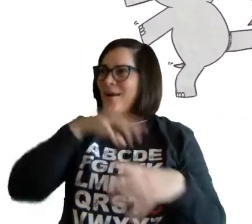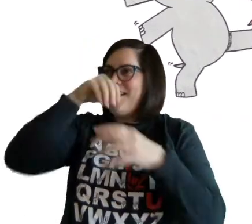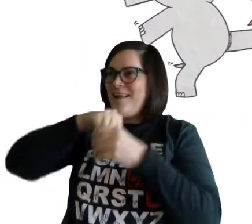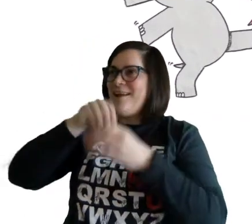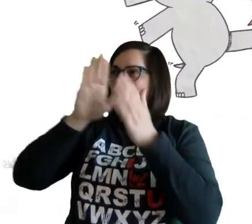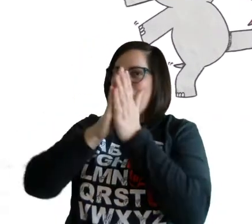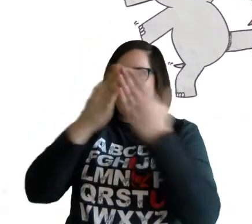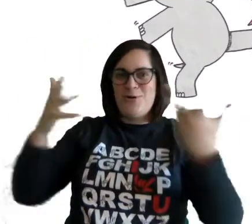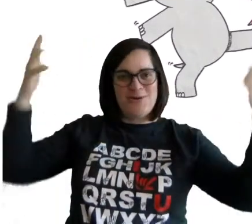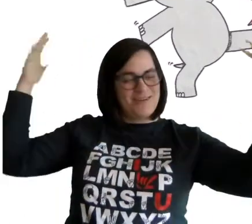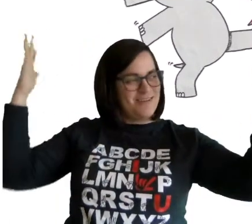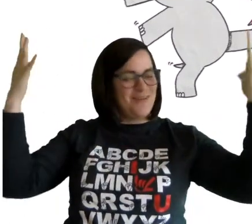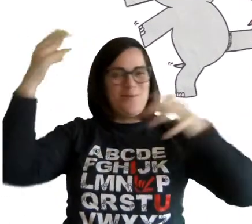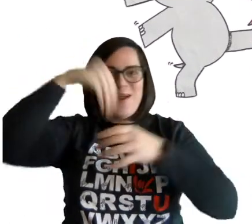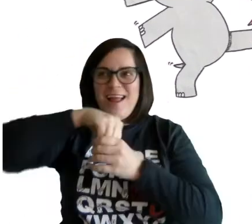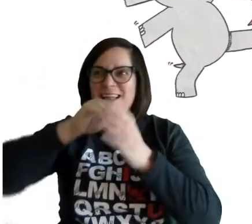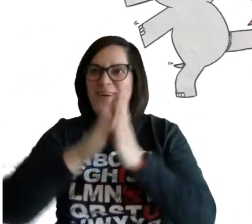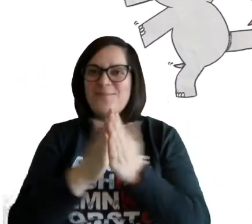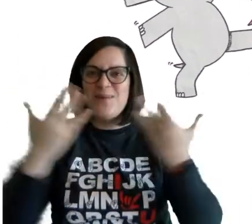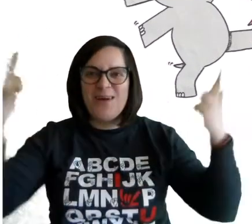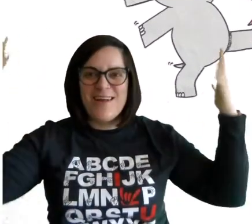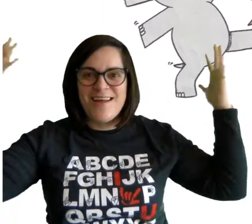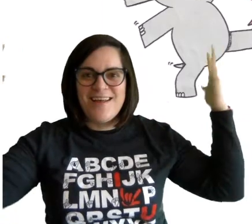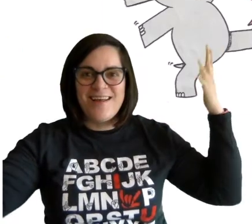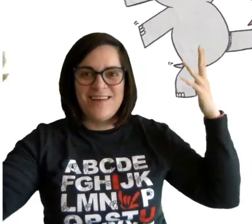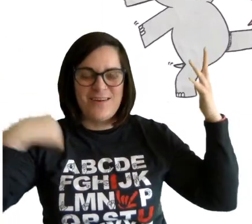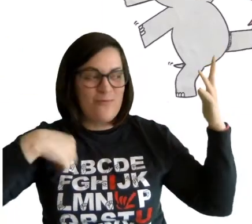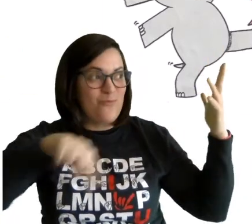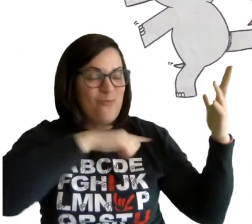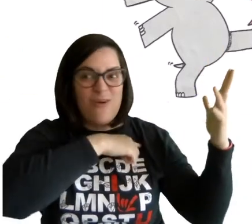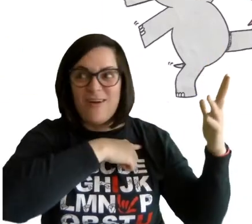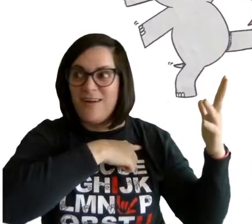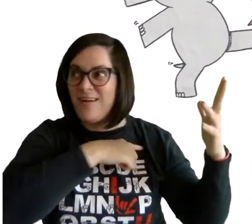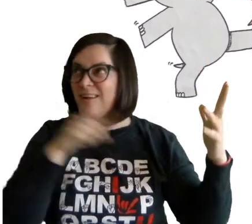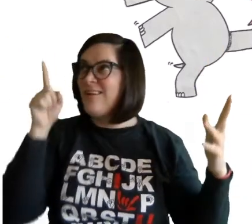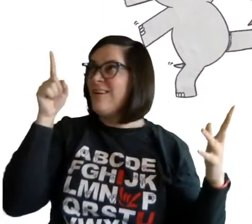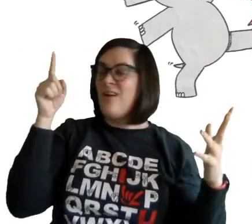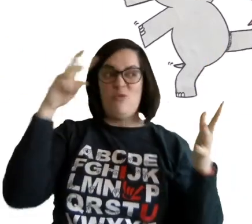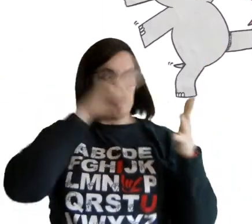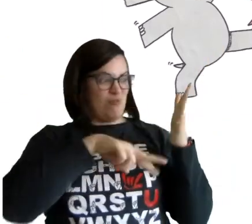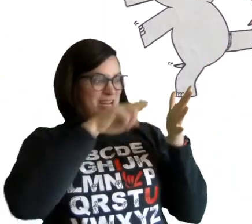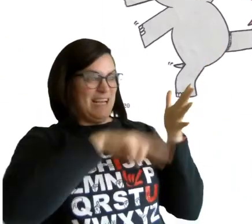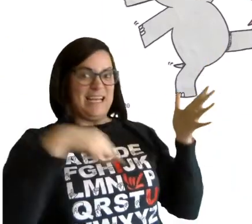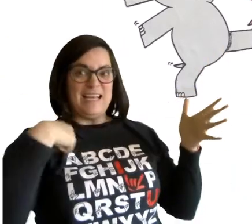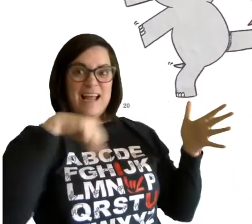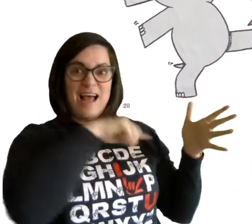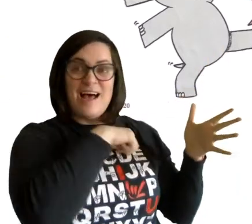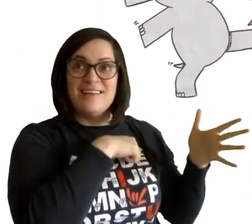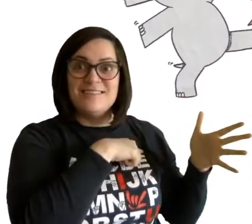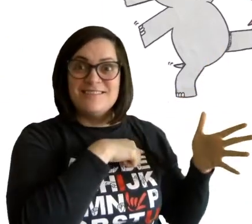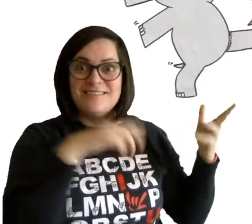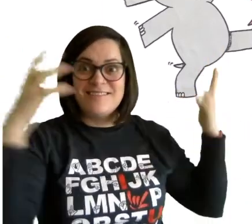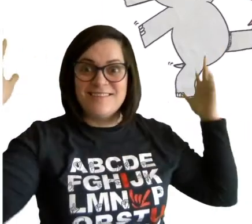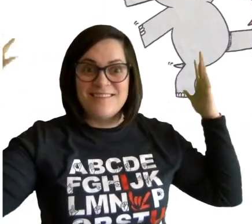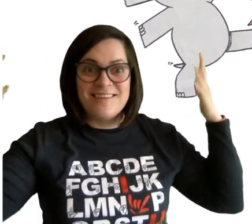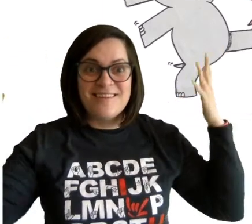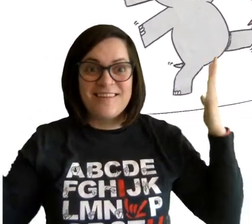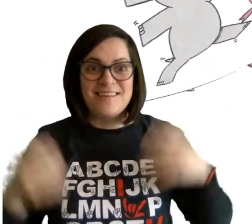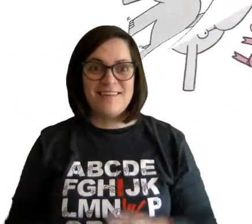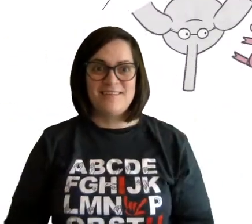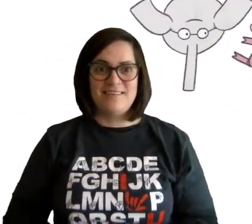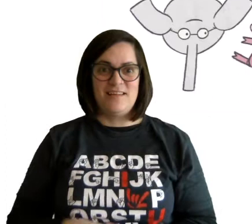We are in a book. We are in a book. We are being read. We are being read.